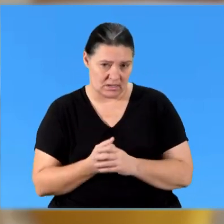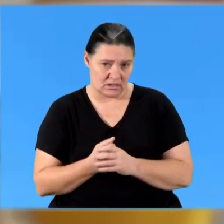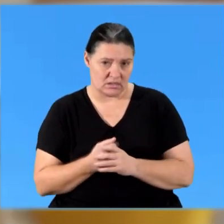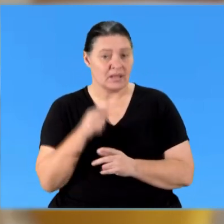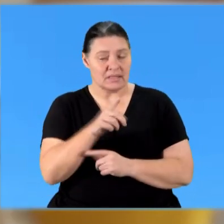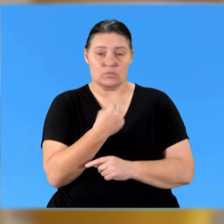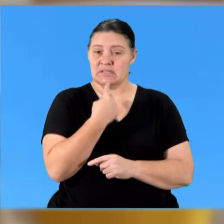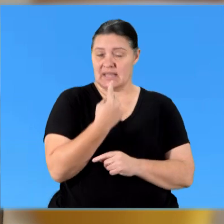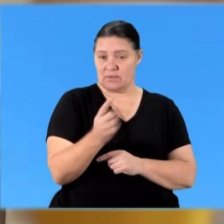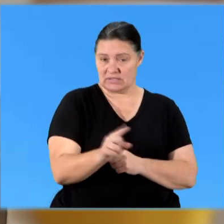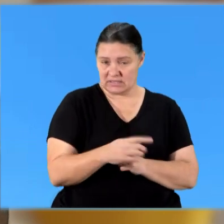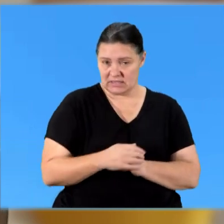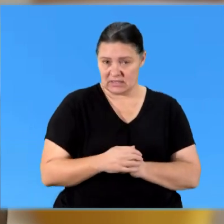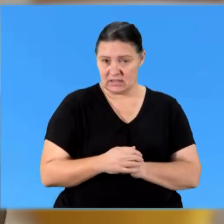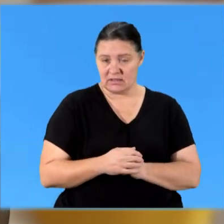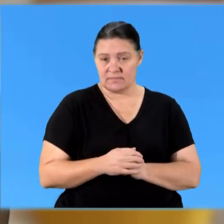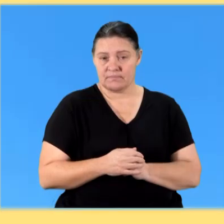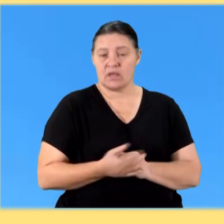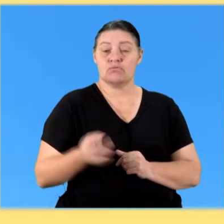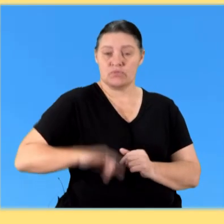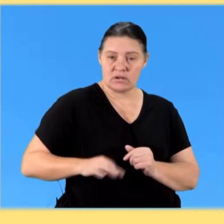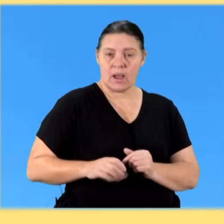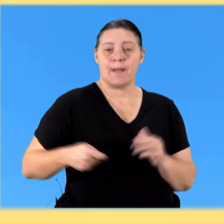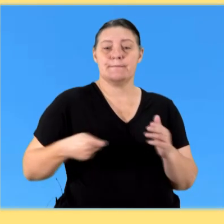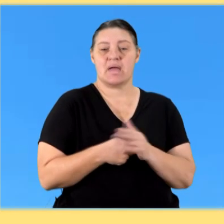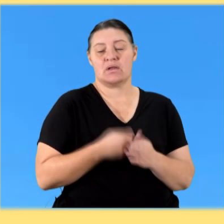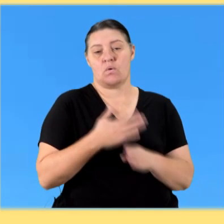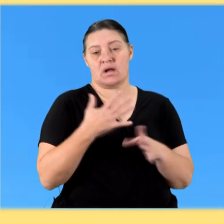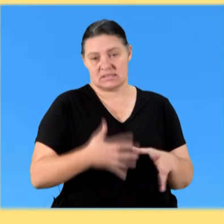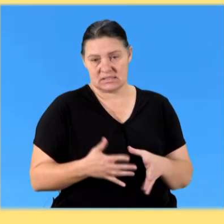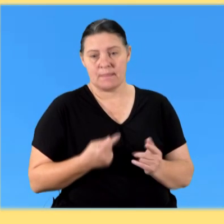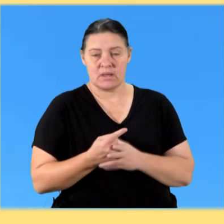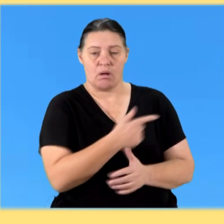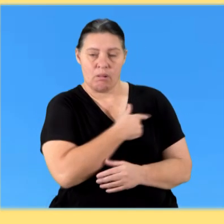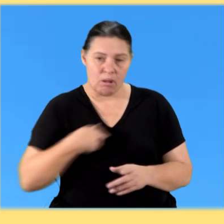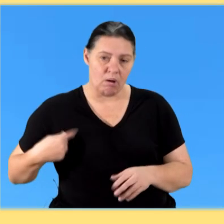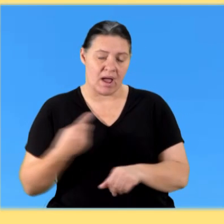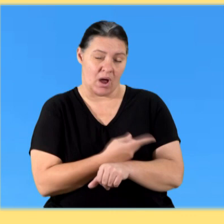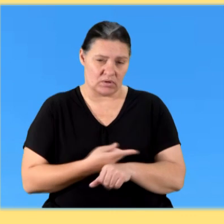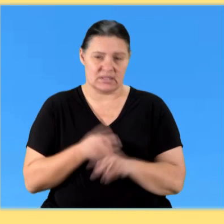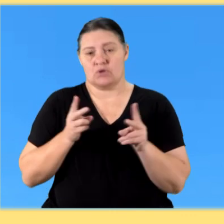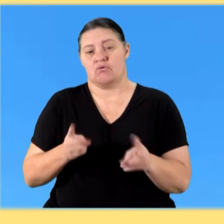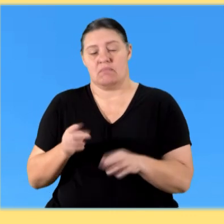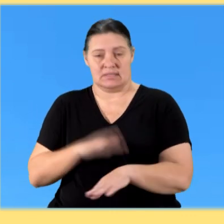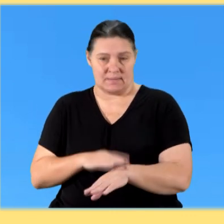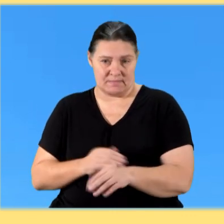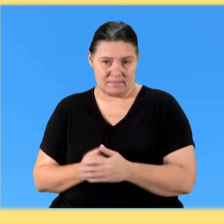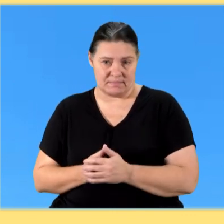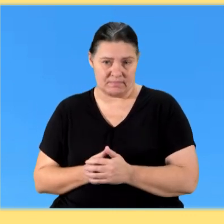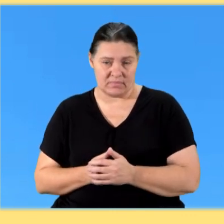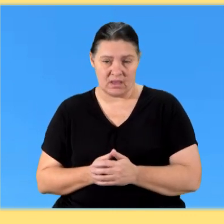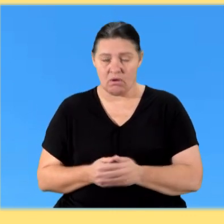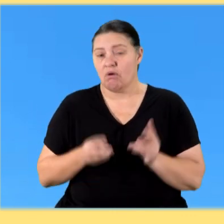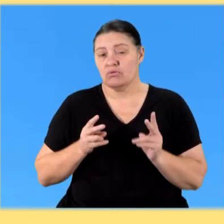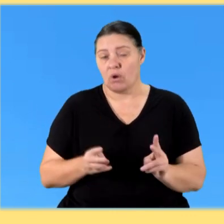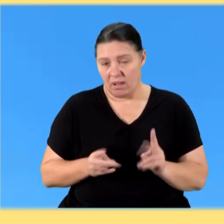worked. This is what it's saying now: remuneration paid to workers who work longer hours than the normal time,